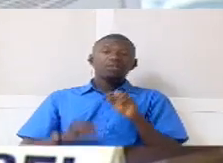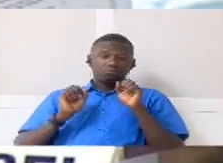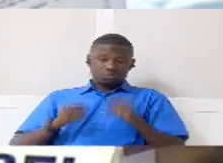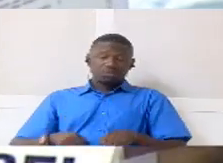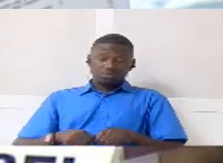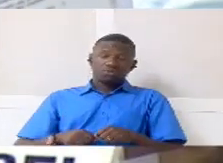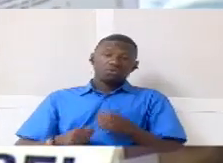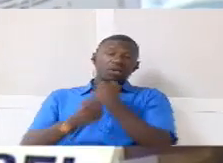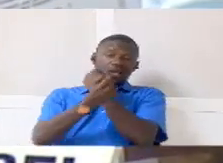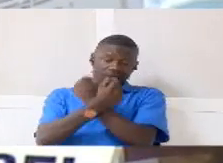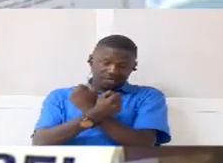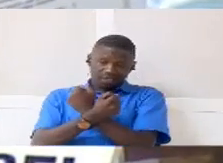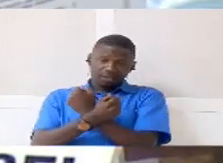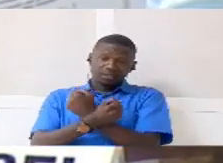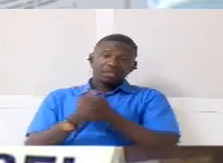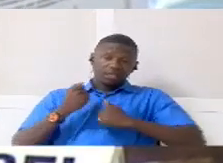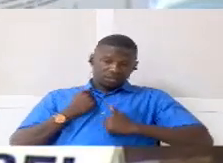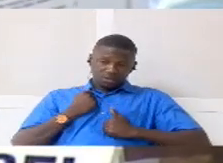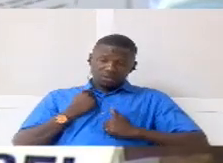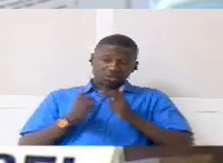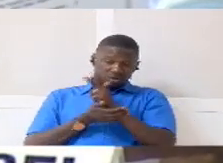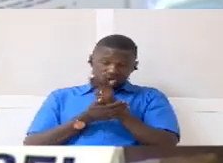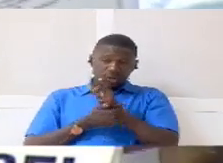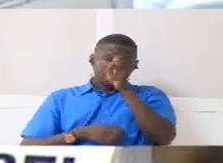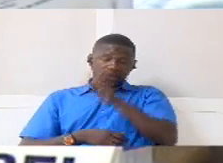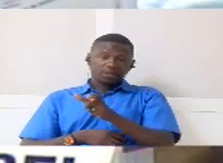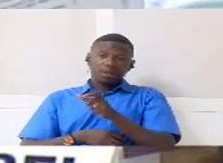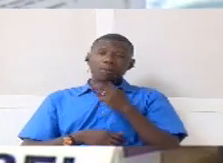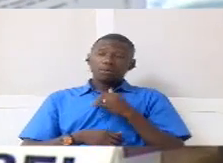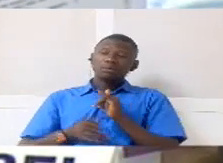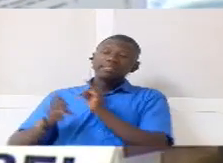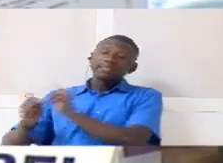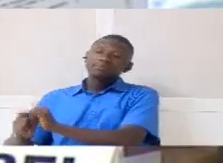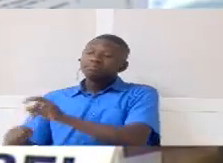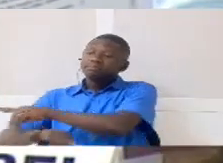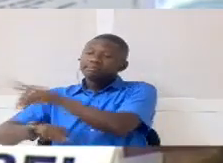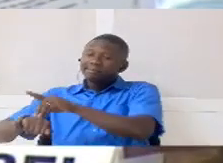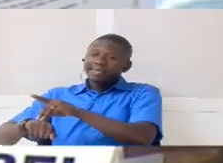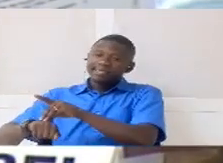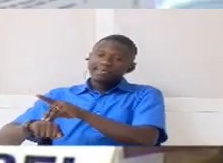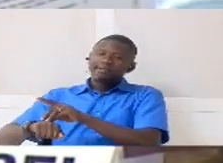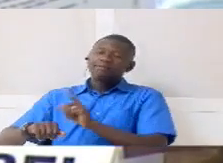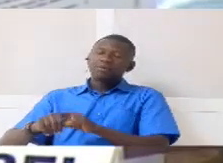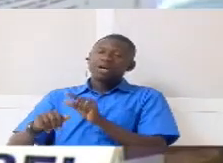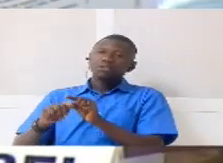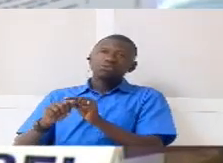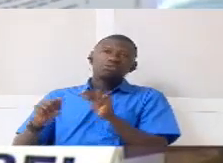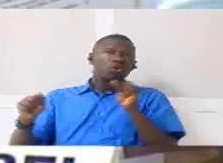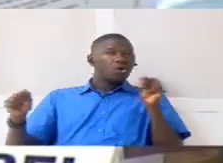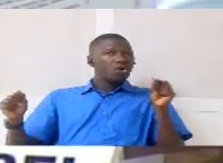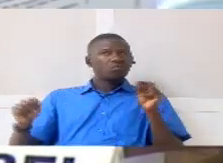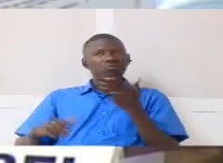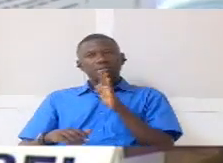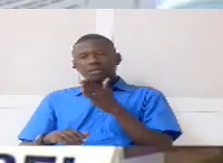a prison officer, but in remand custody for as long as